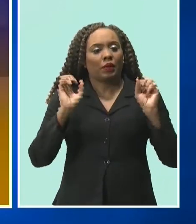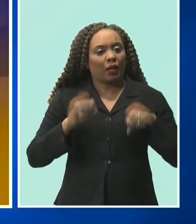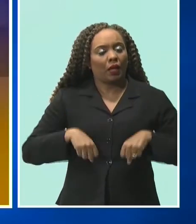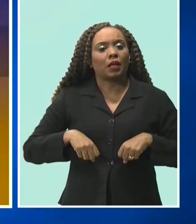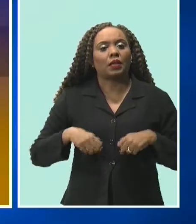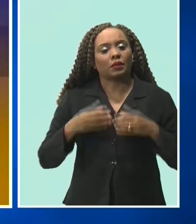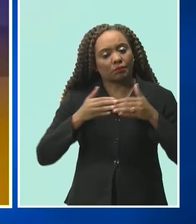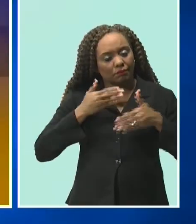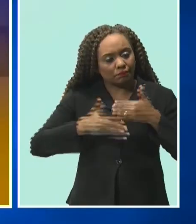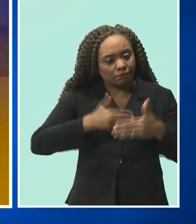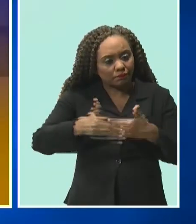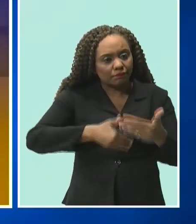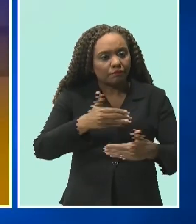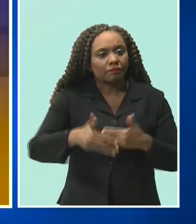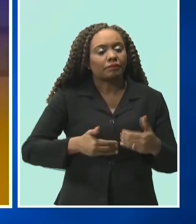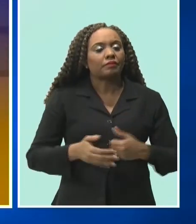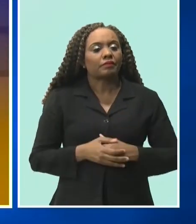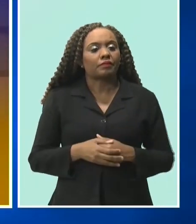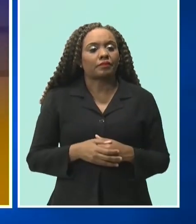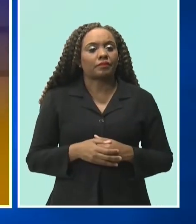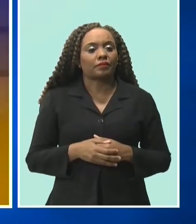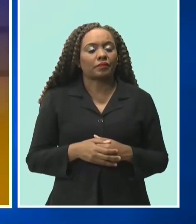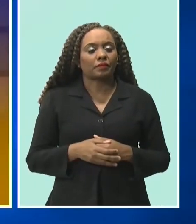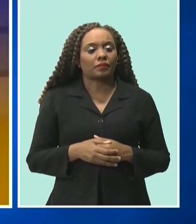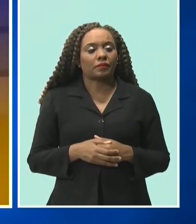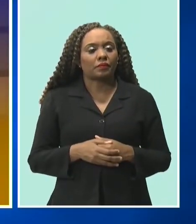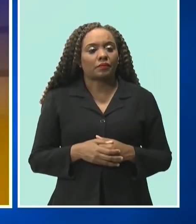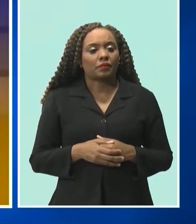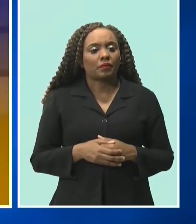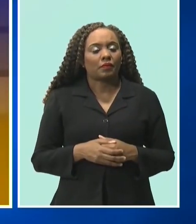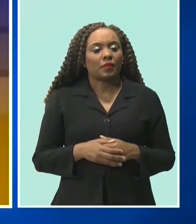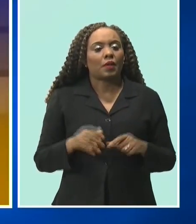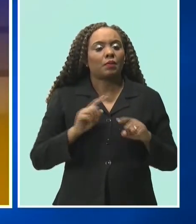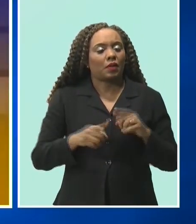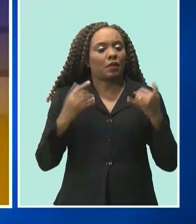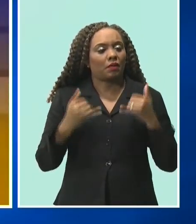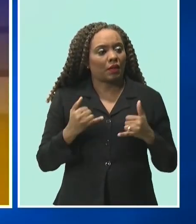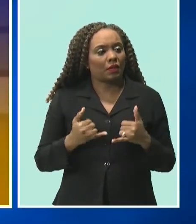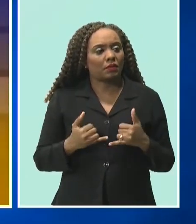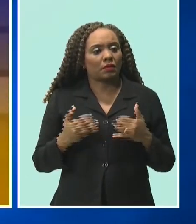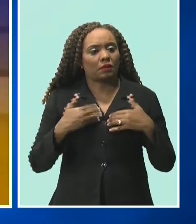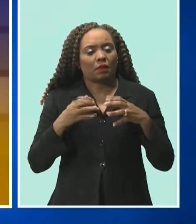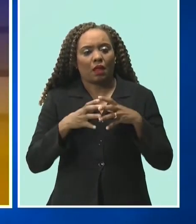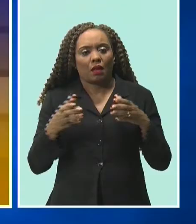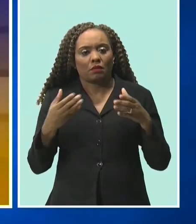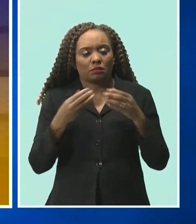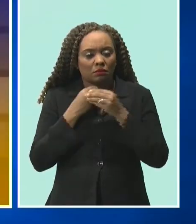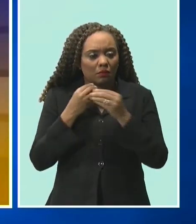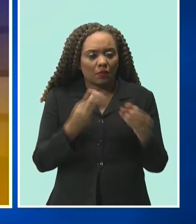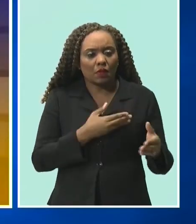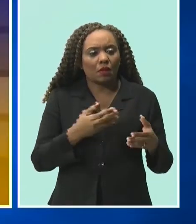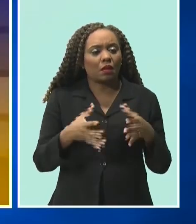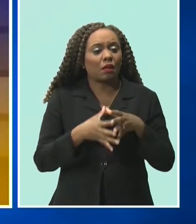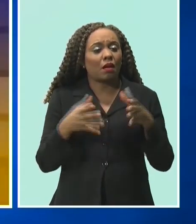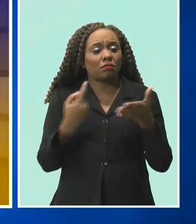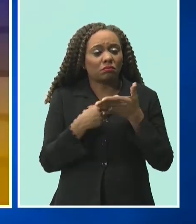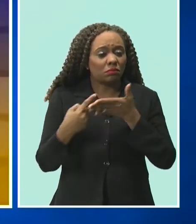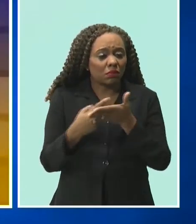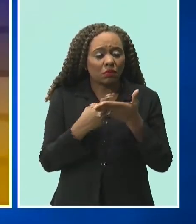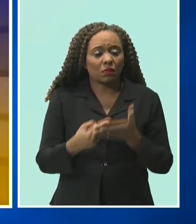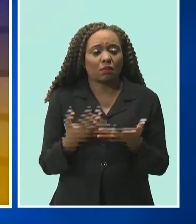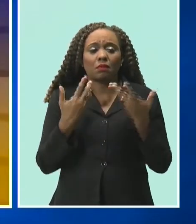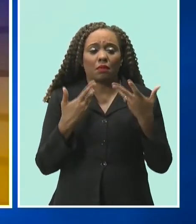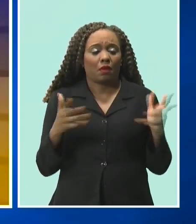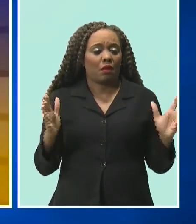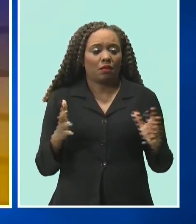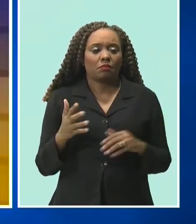then it will be consummated. But it is well advanced because most of those discussions have already taken place, and I